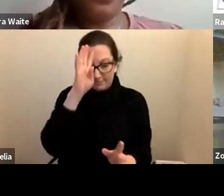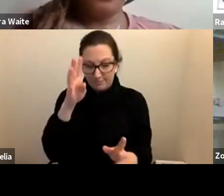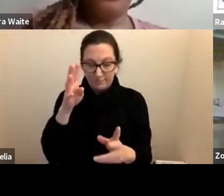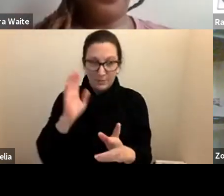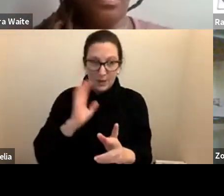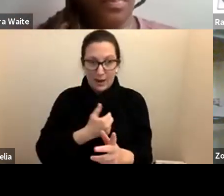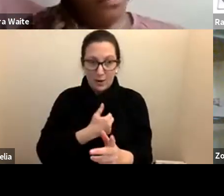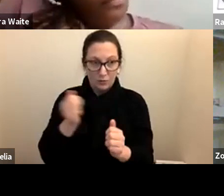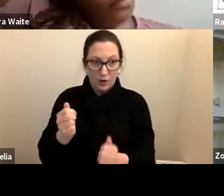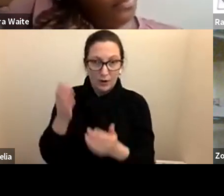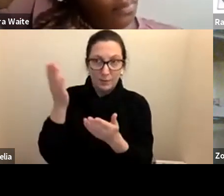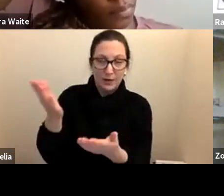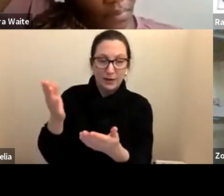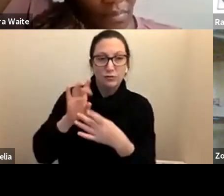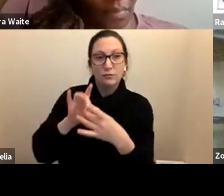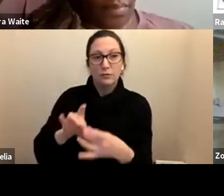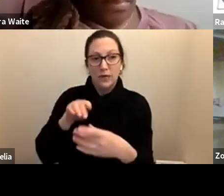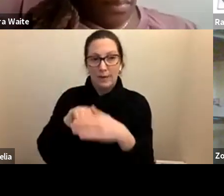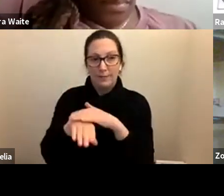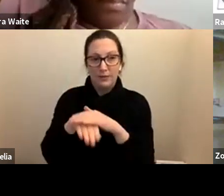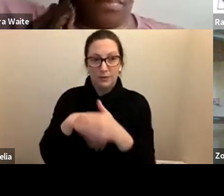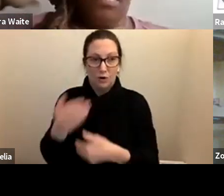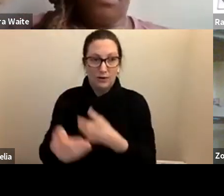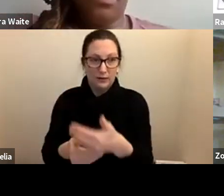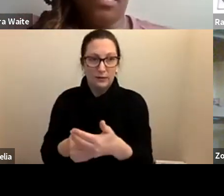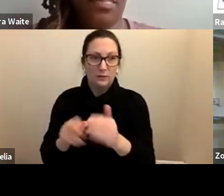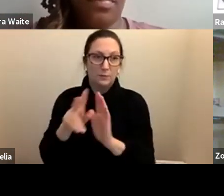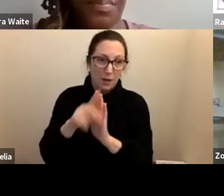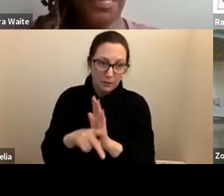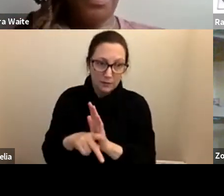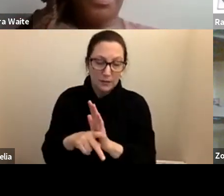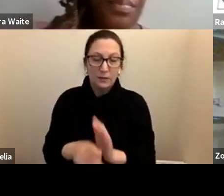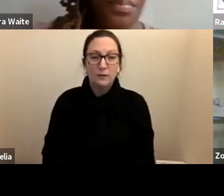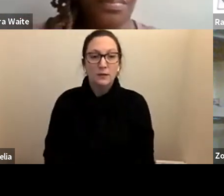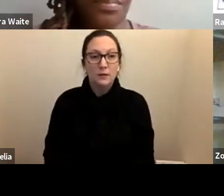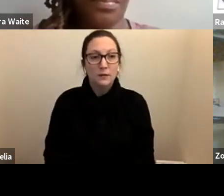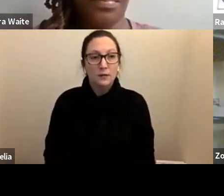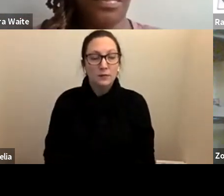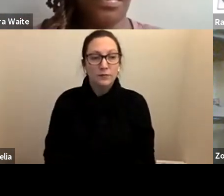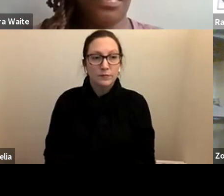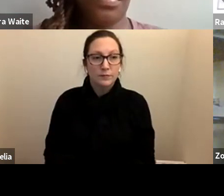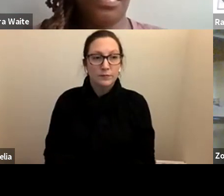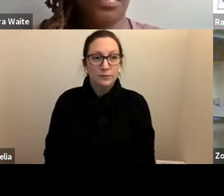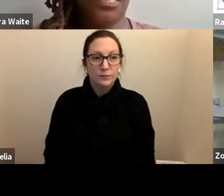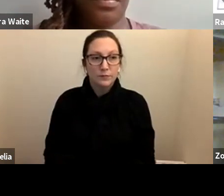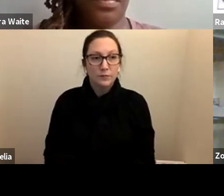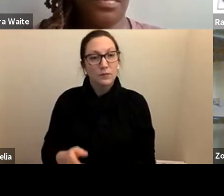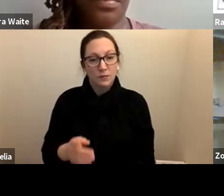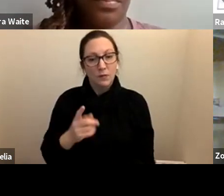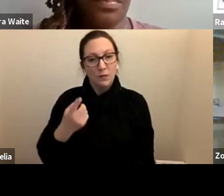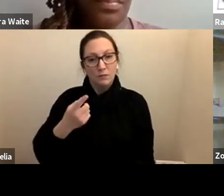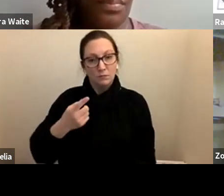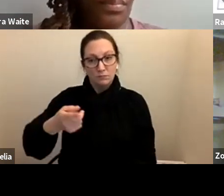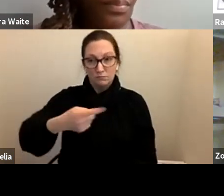relates to the admissions processes, the admissions policy. Ultimately, we will make a